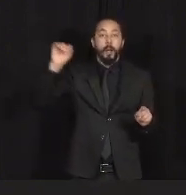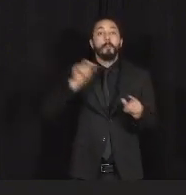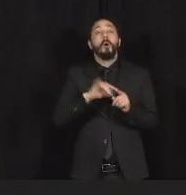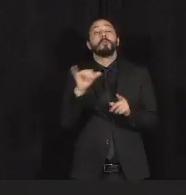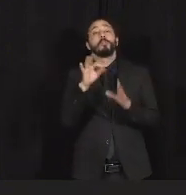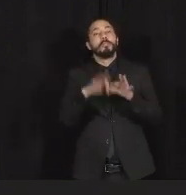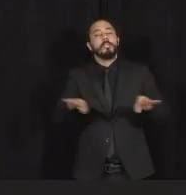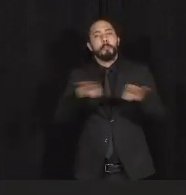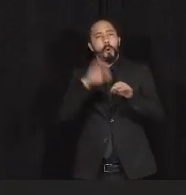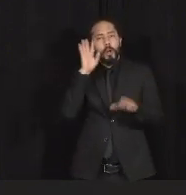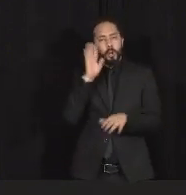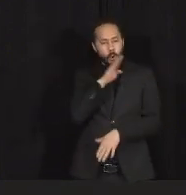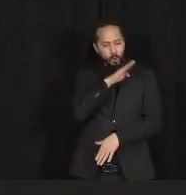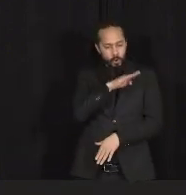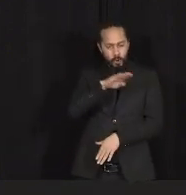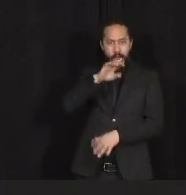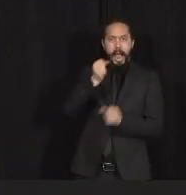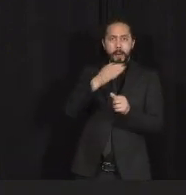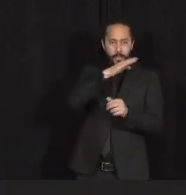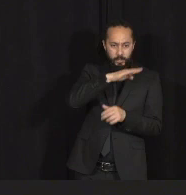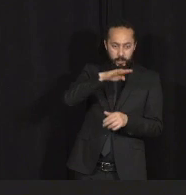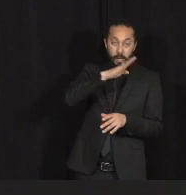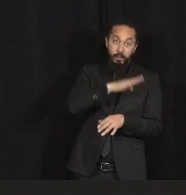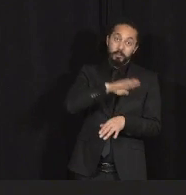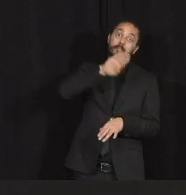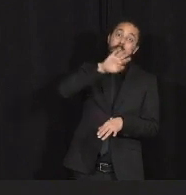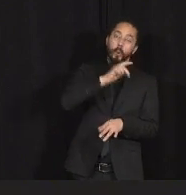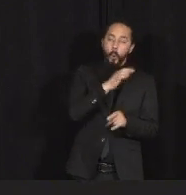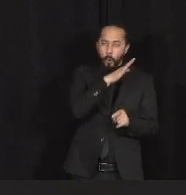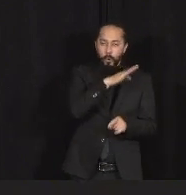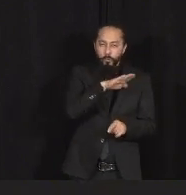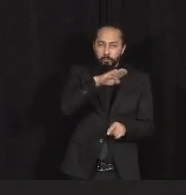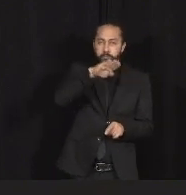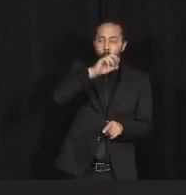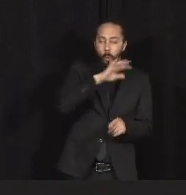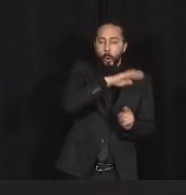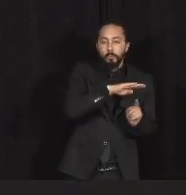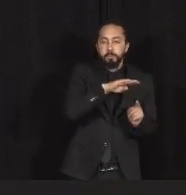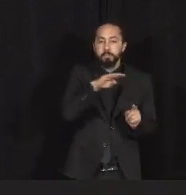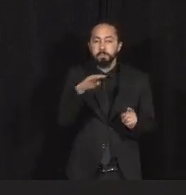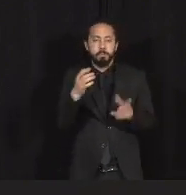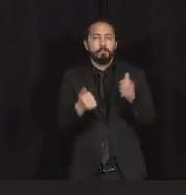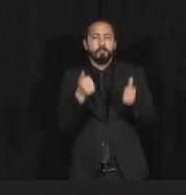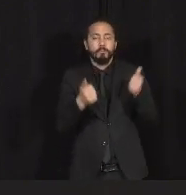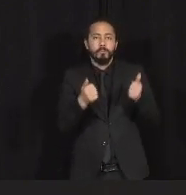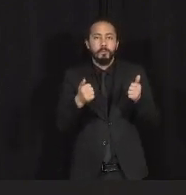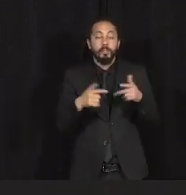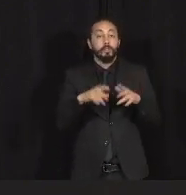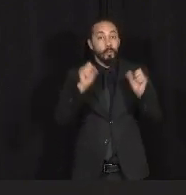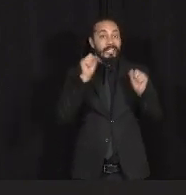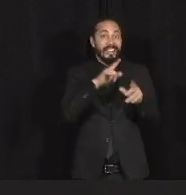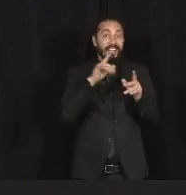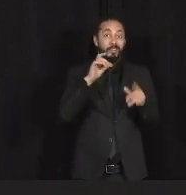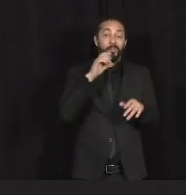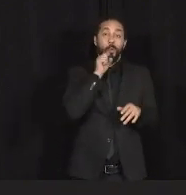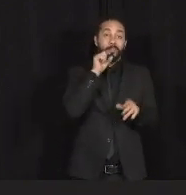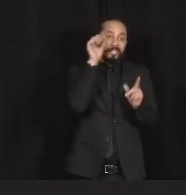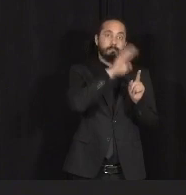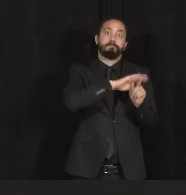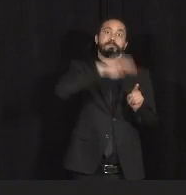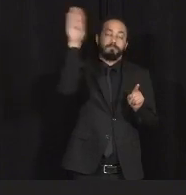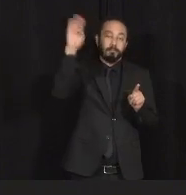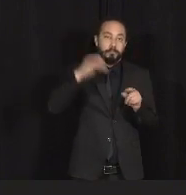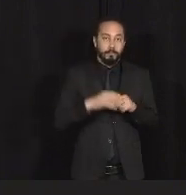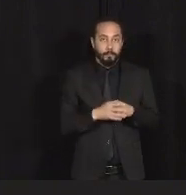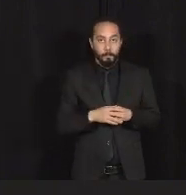out. It could spike faster, which is another challenge for us for sure. And although I said two, I should say that the third element on all of